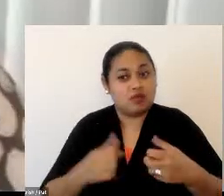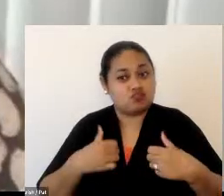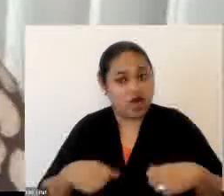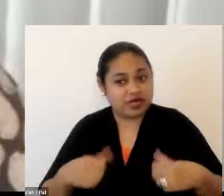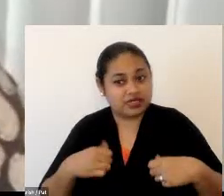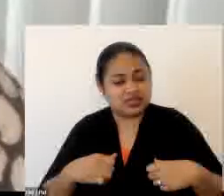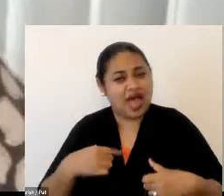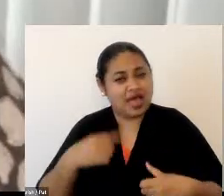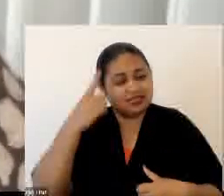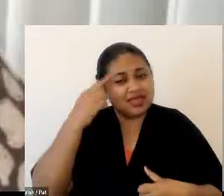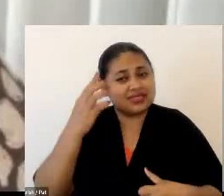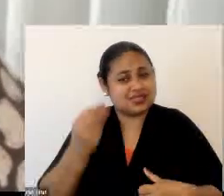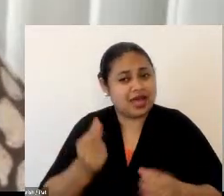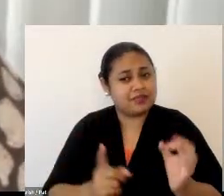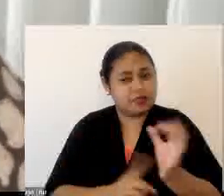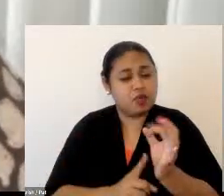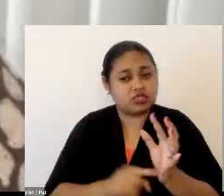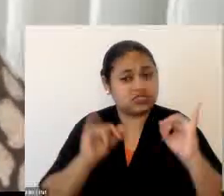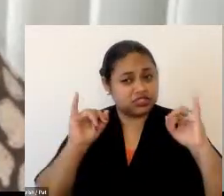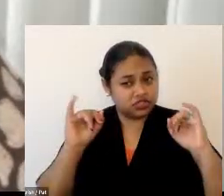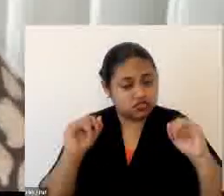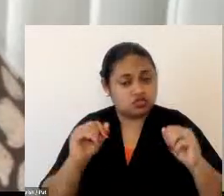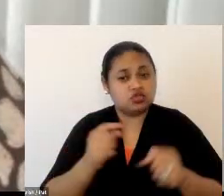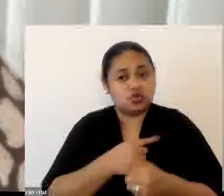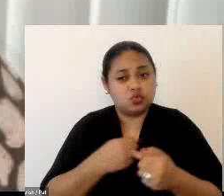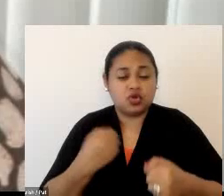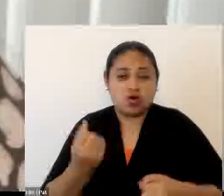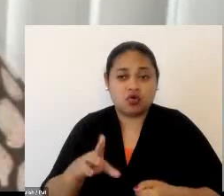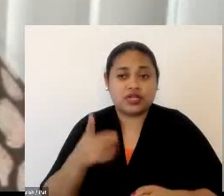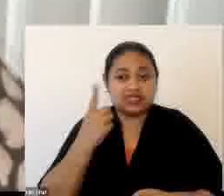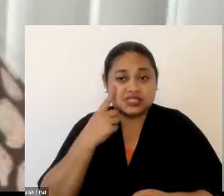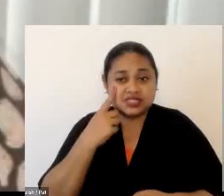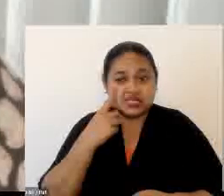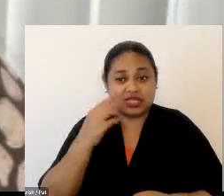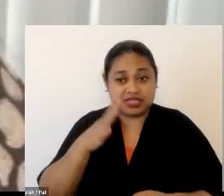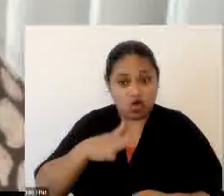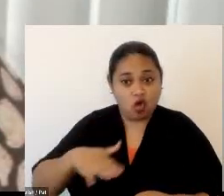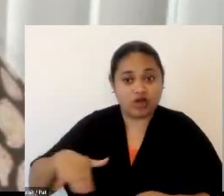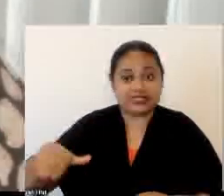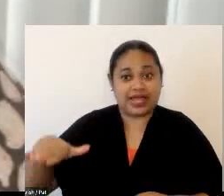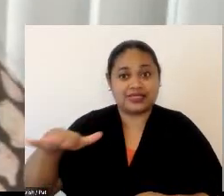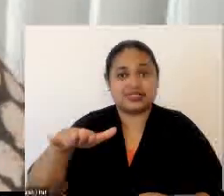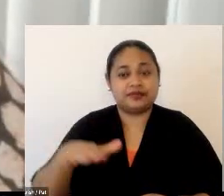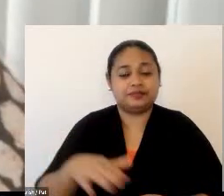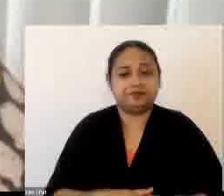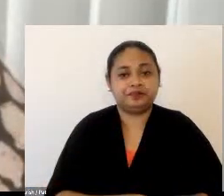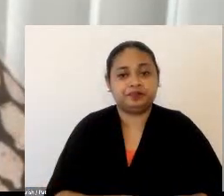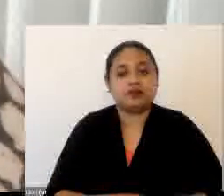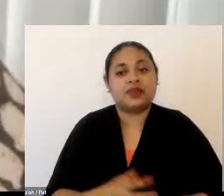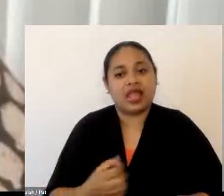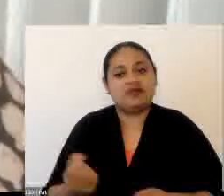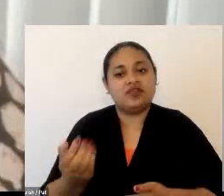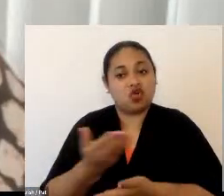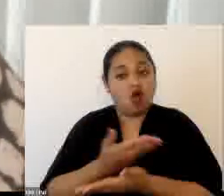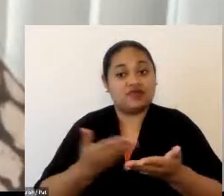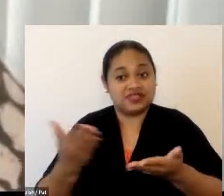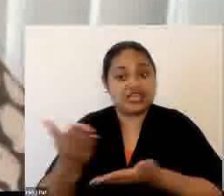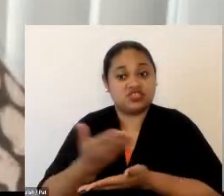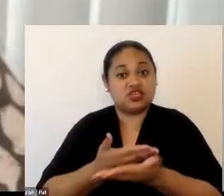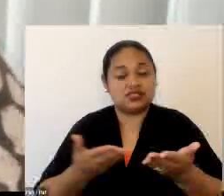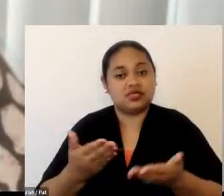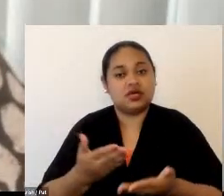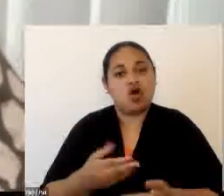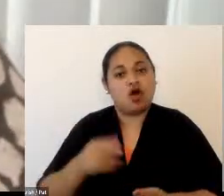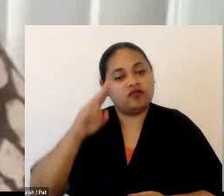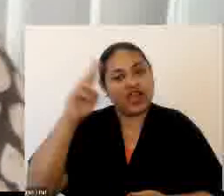the key issues that we have seen, particularly in the context of, you know, having conversations with on national